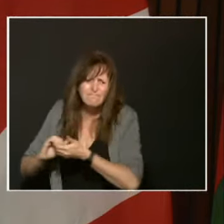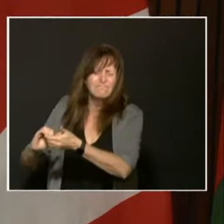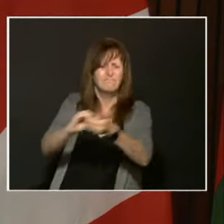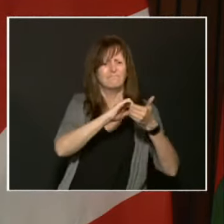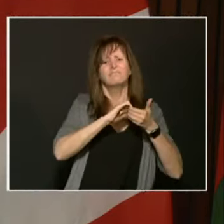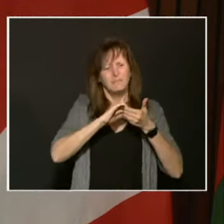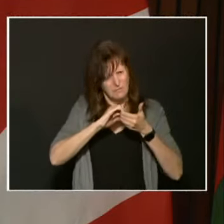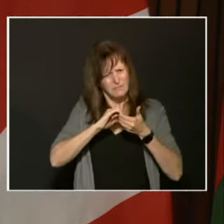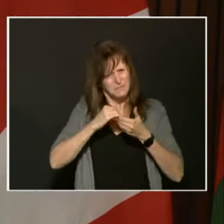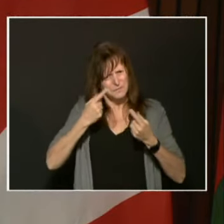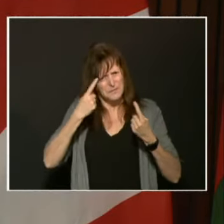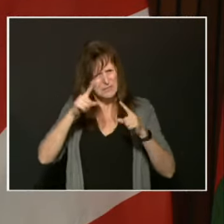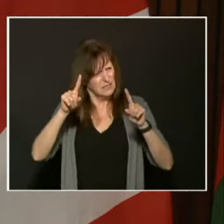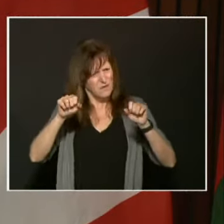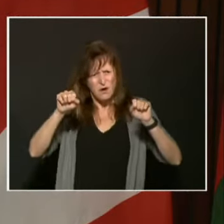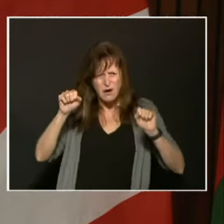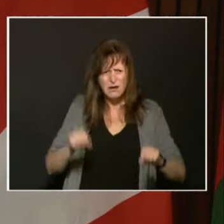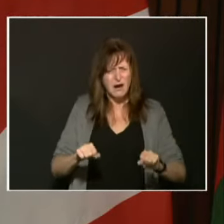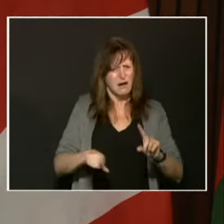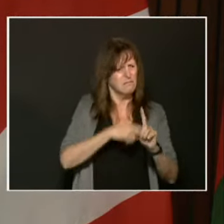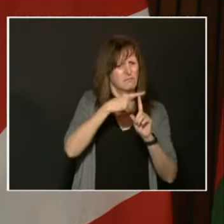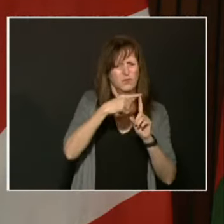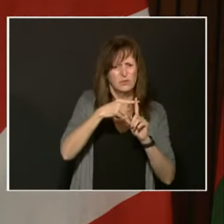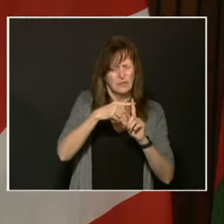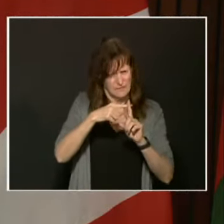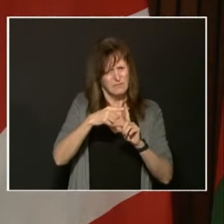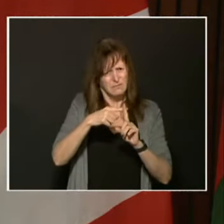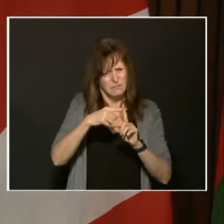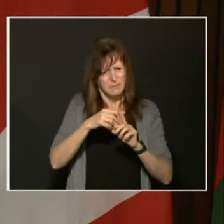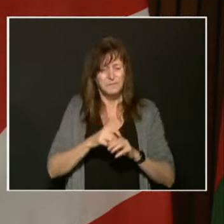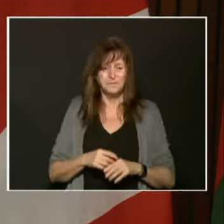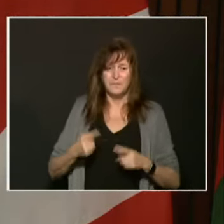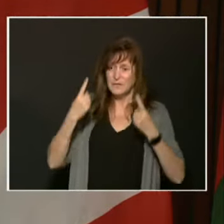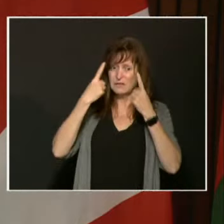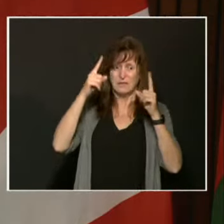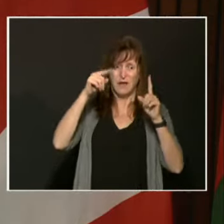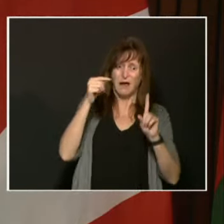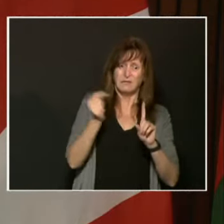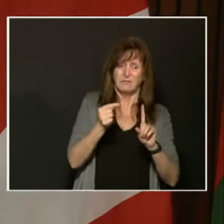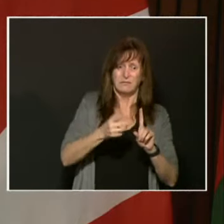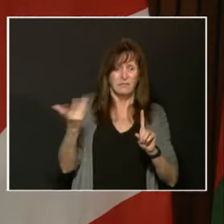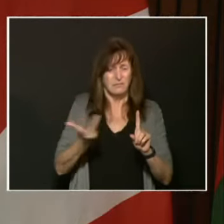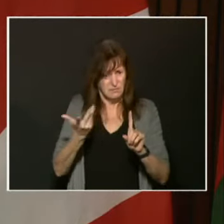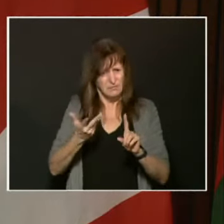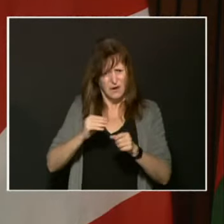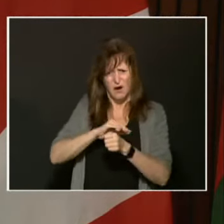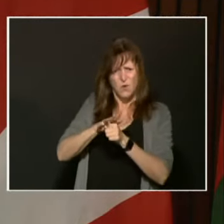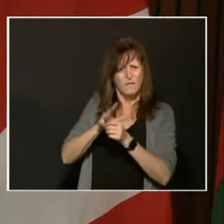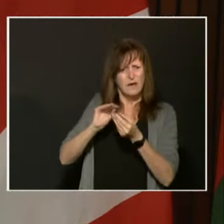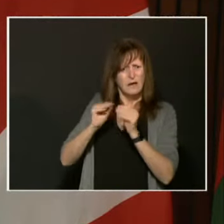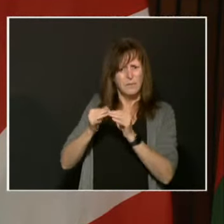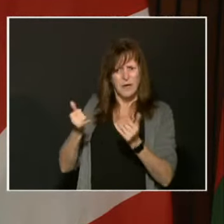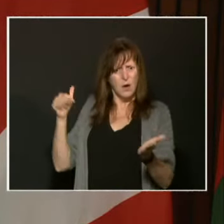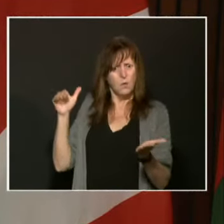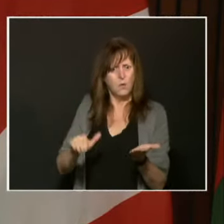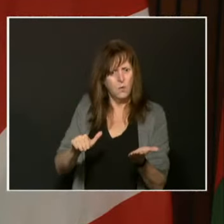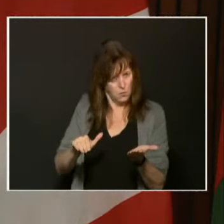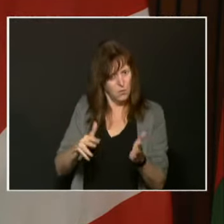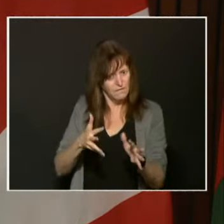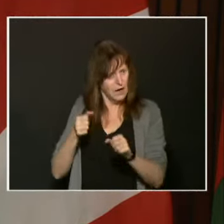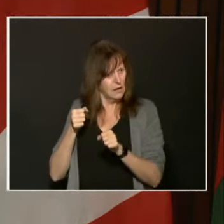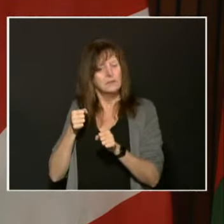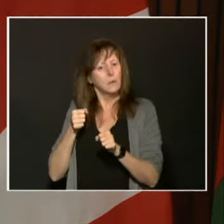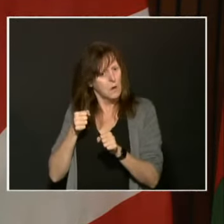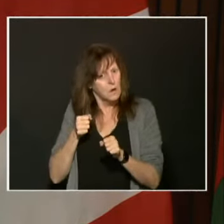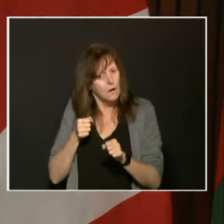success. Our cases are dropping dramatically now. And that's because of your decisions, like vaccination, like staying the